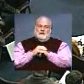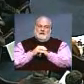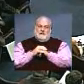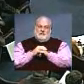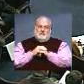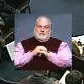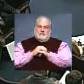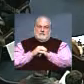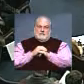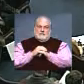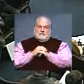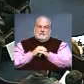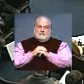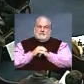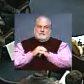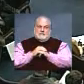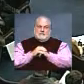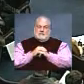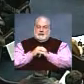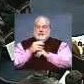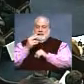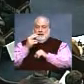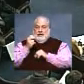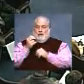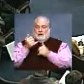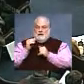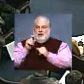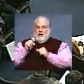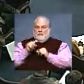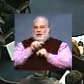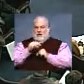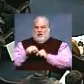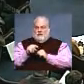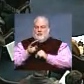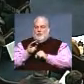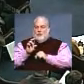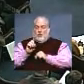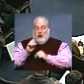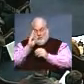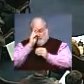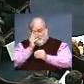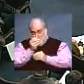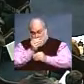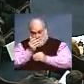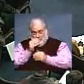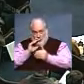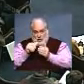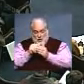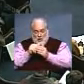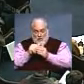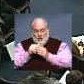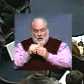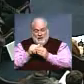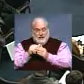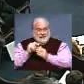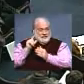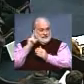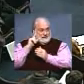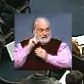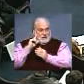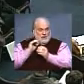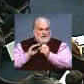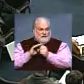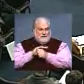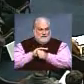He'll have to come before us to get approved. yeah. I was going to mention to all of you, I mean, it sounds like We're not familiar with